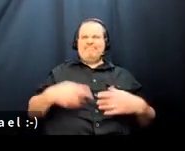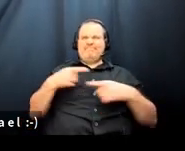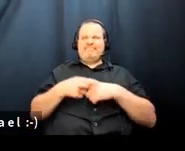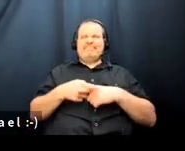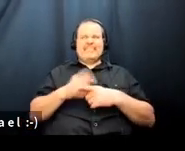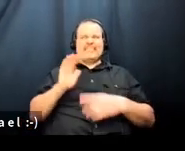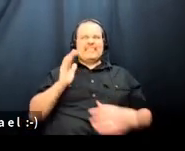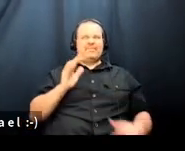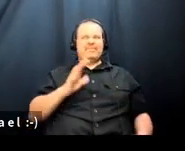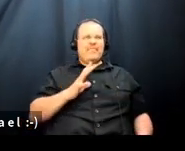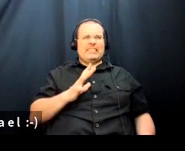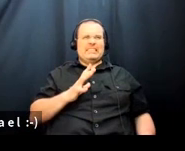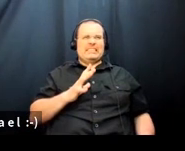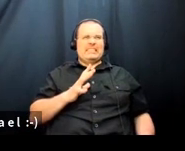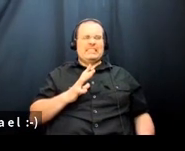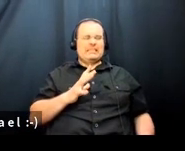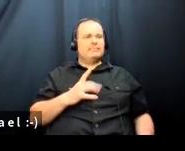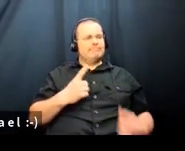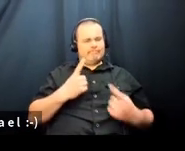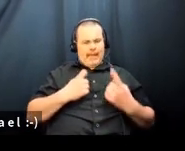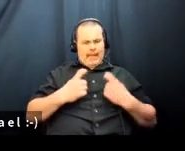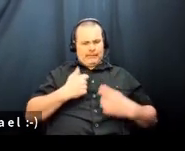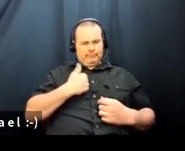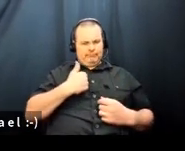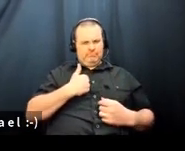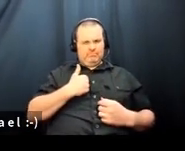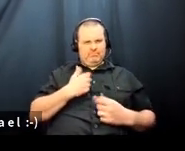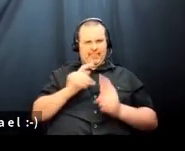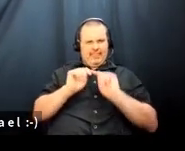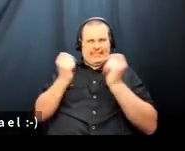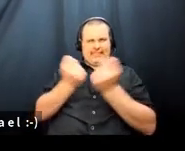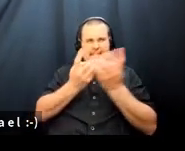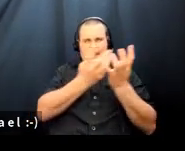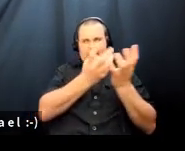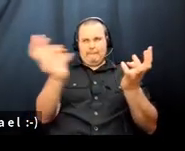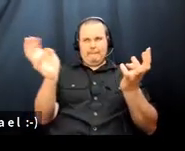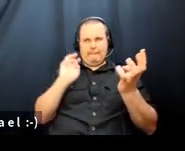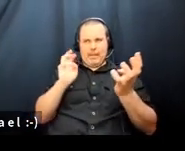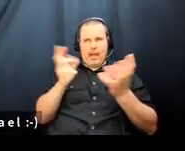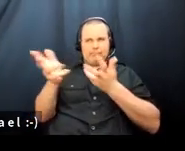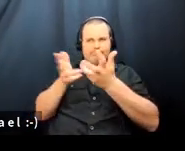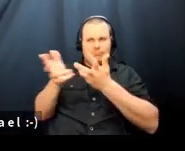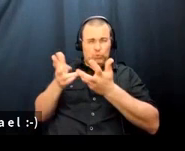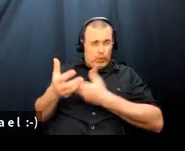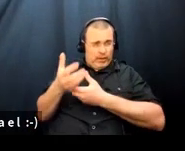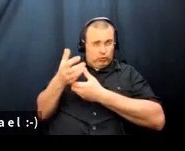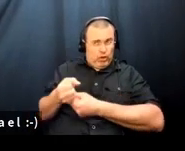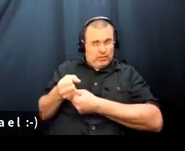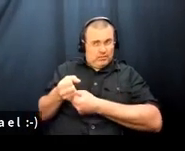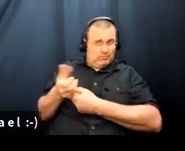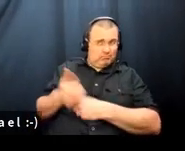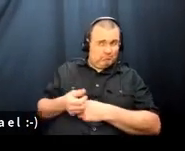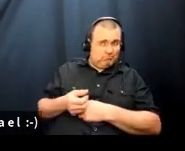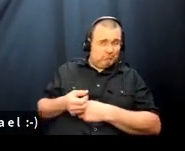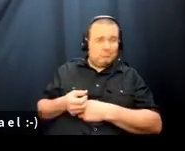Ask yourself, do you trust the team? Do you trust the team of people with whom you're working? And